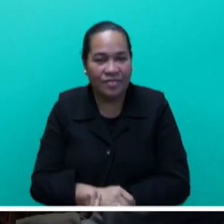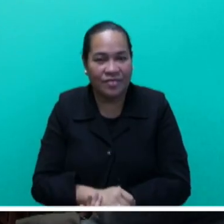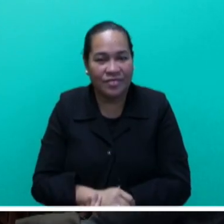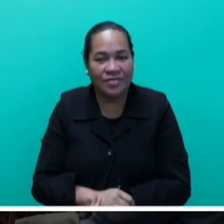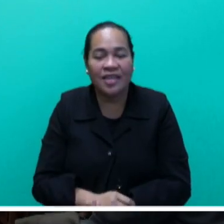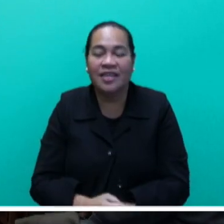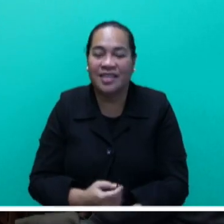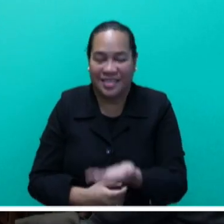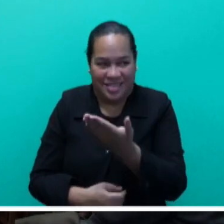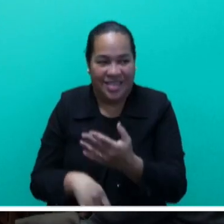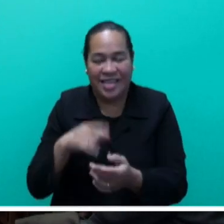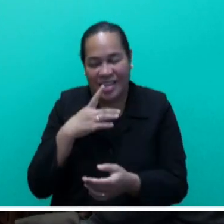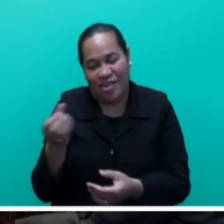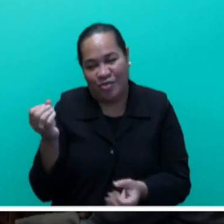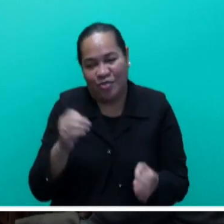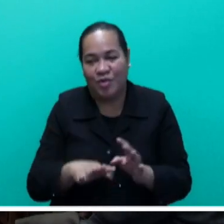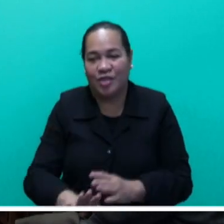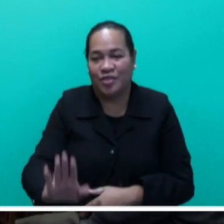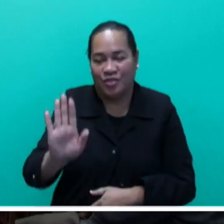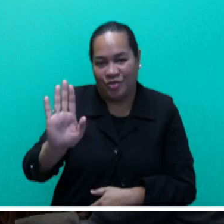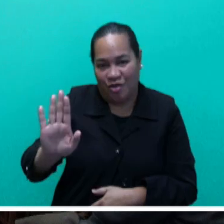his contribution. The floor is yours, sir.